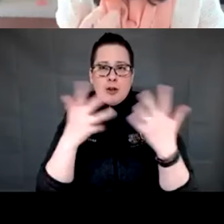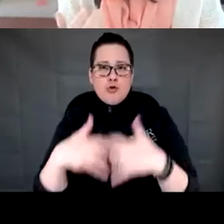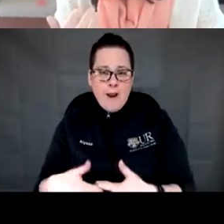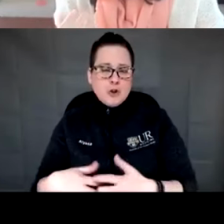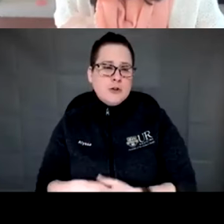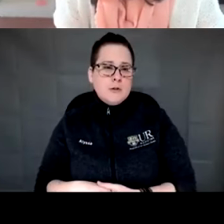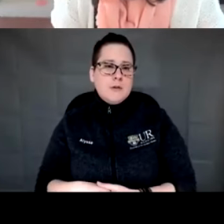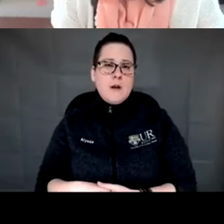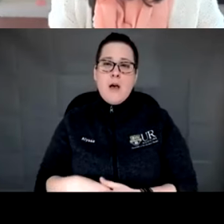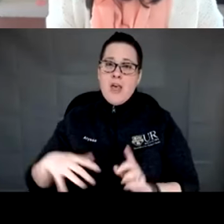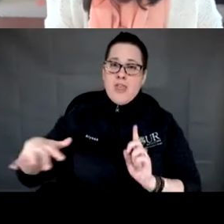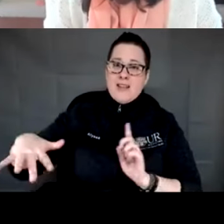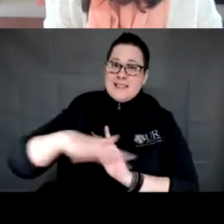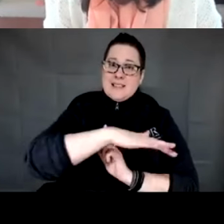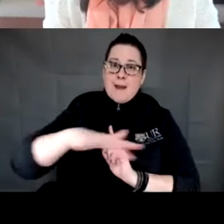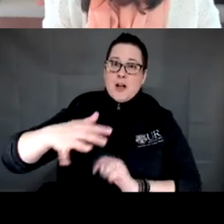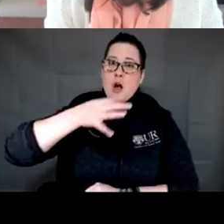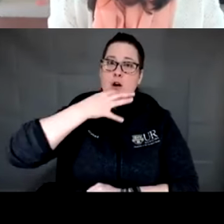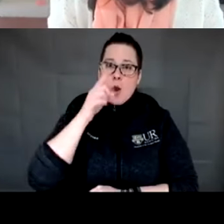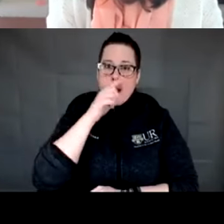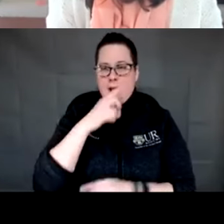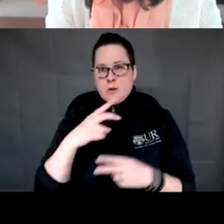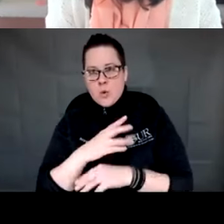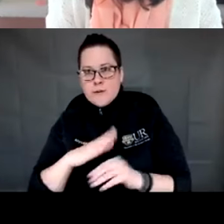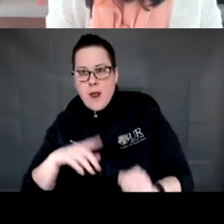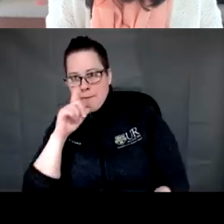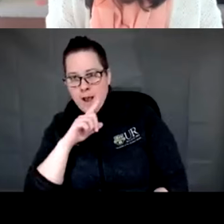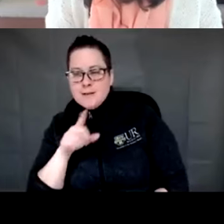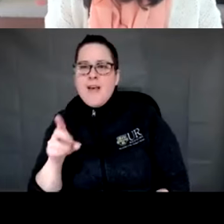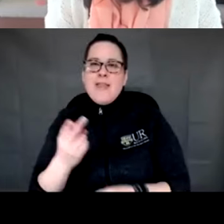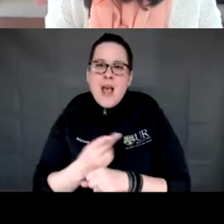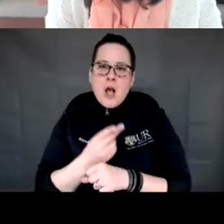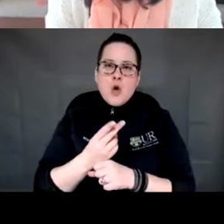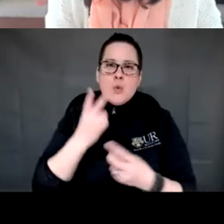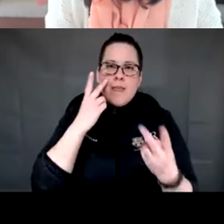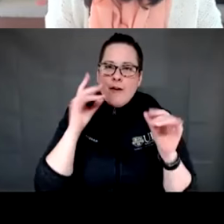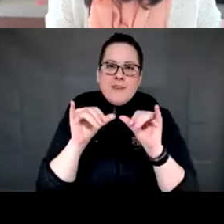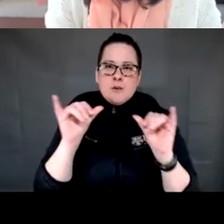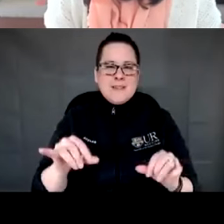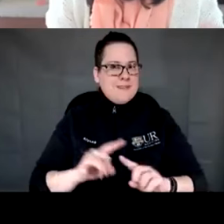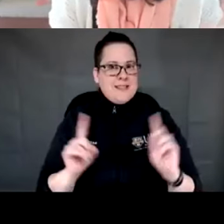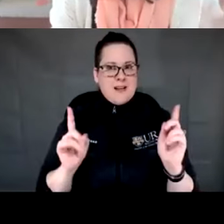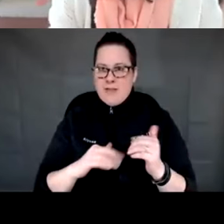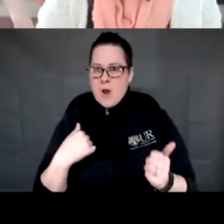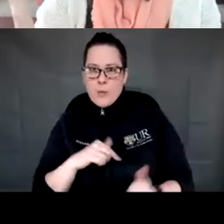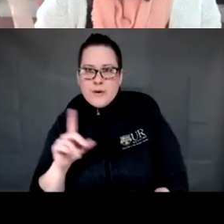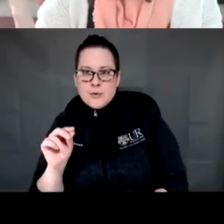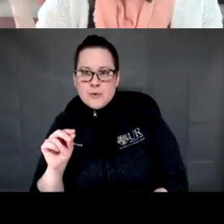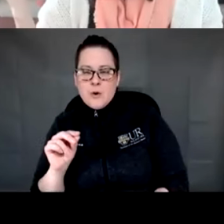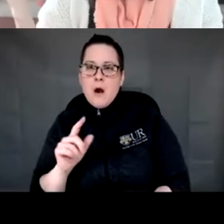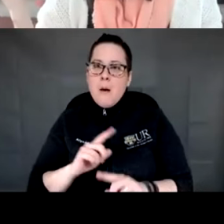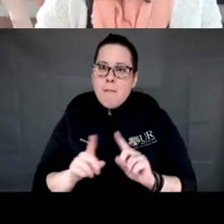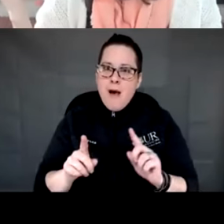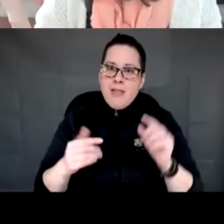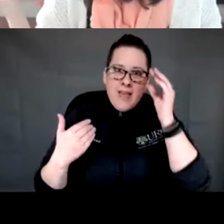the spatial acuity of mice is obviously much worse than humans. They use their visual system in a very different way. But you know, they do have at